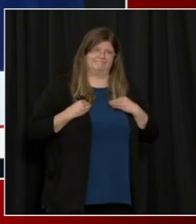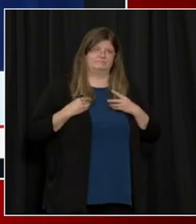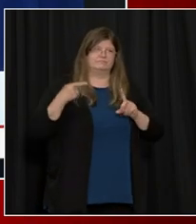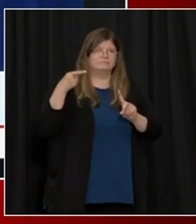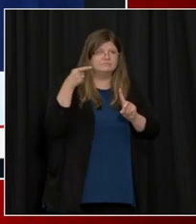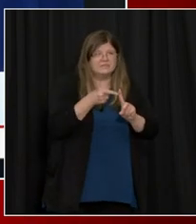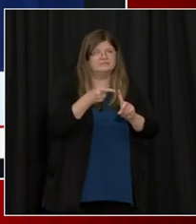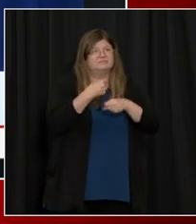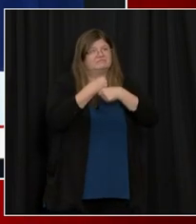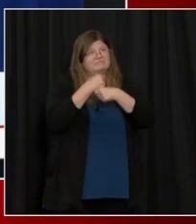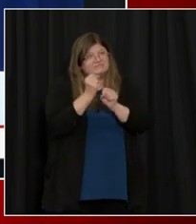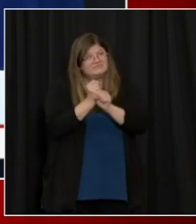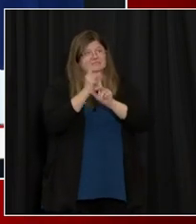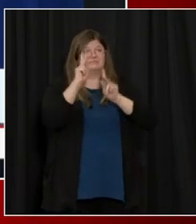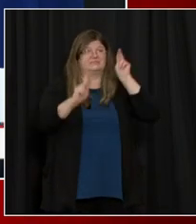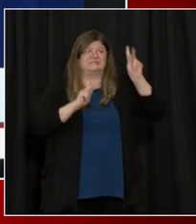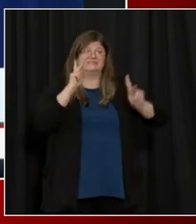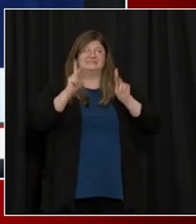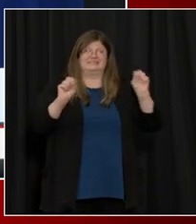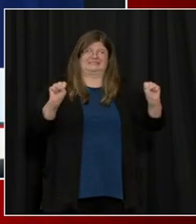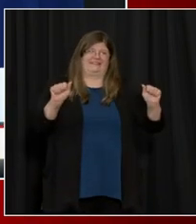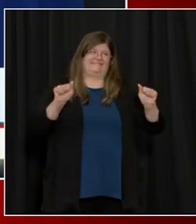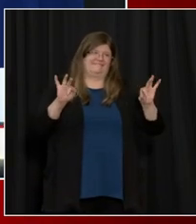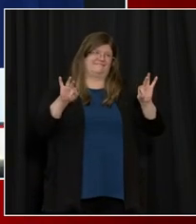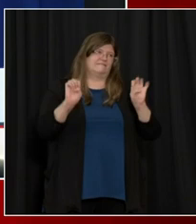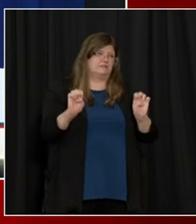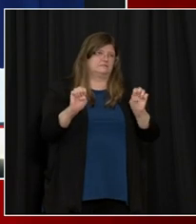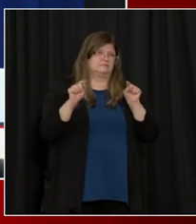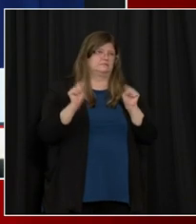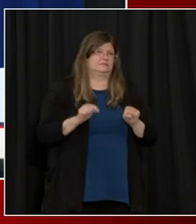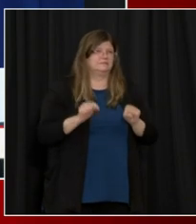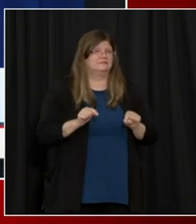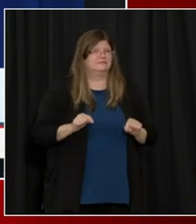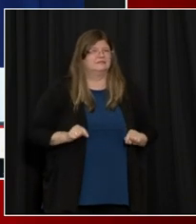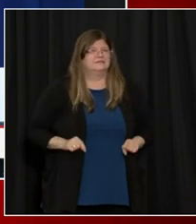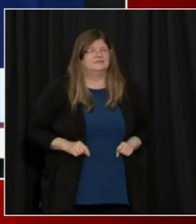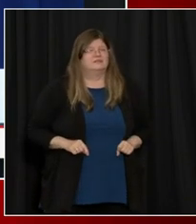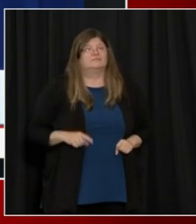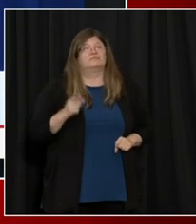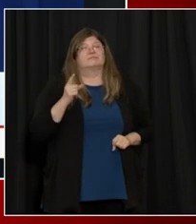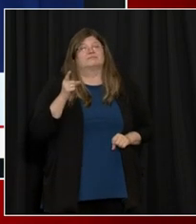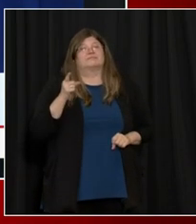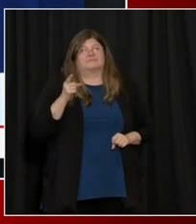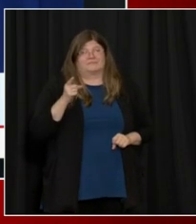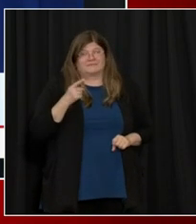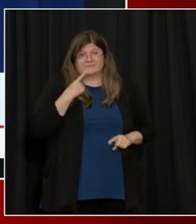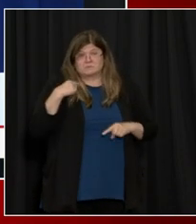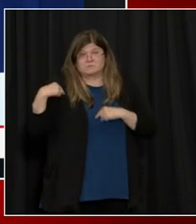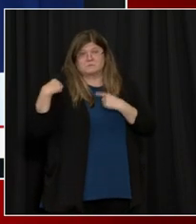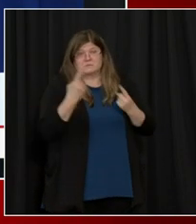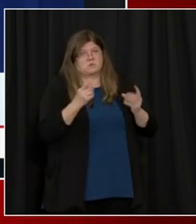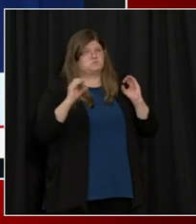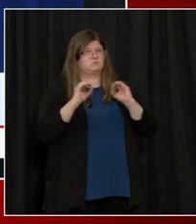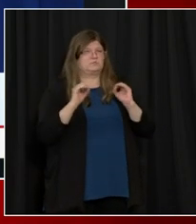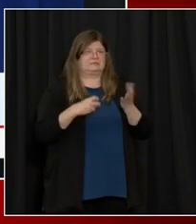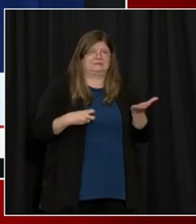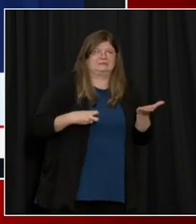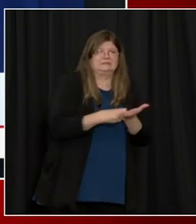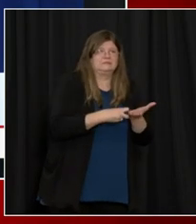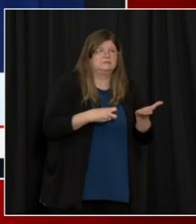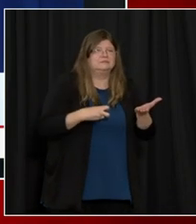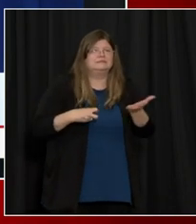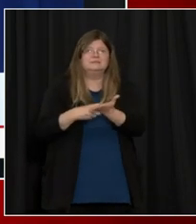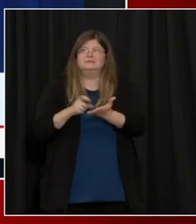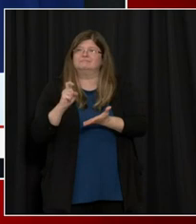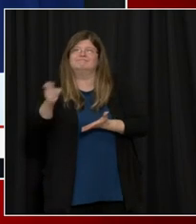emergency. Still not given any citations for anyone who's refused to? No, we have actually,